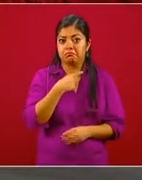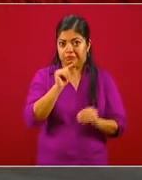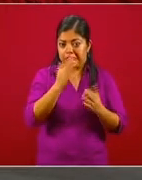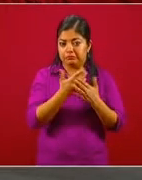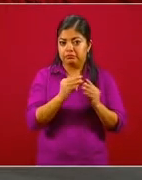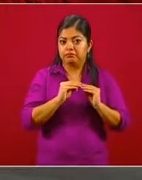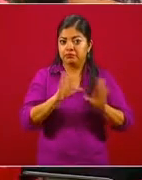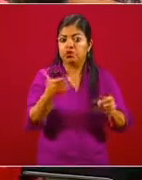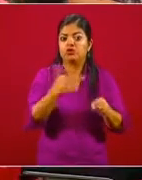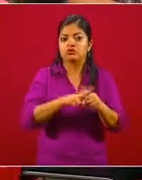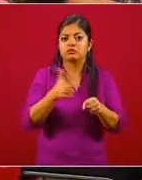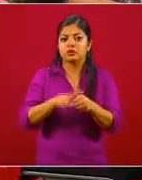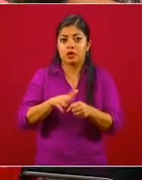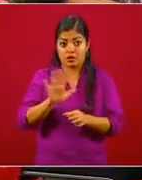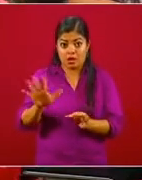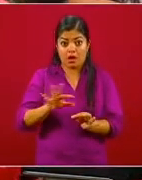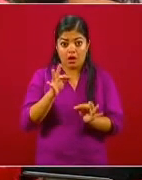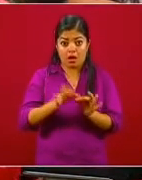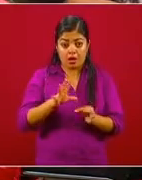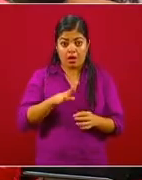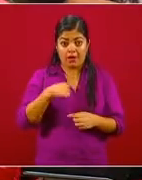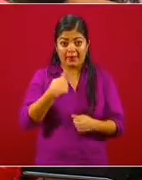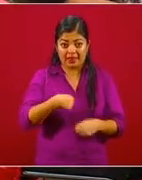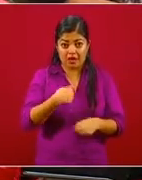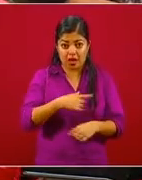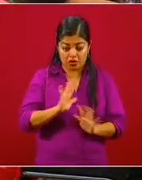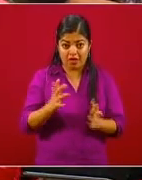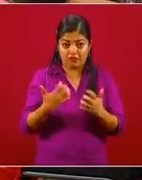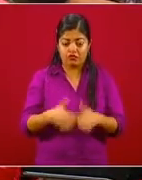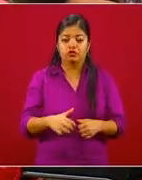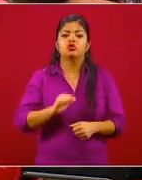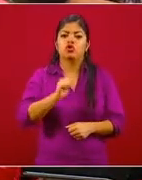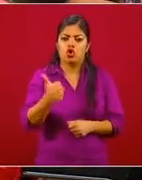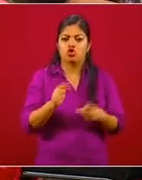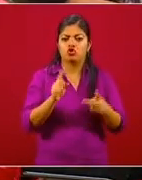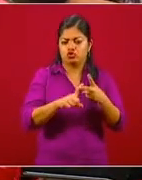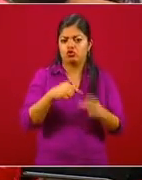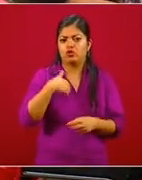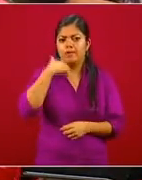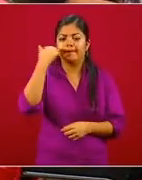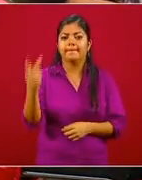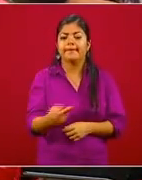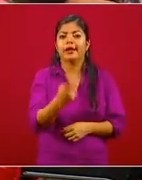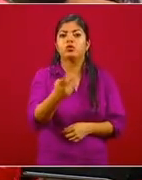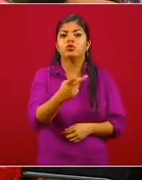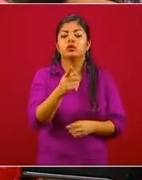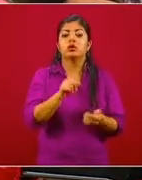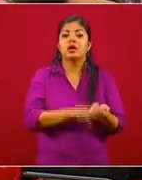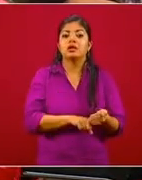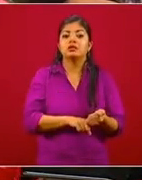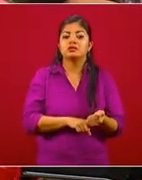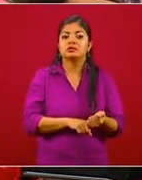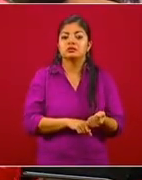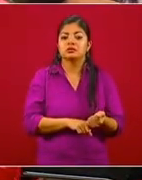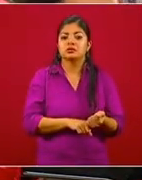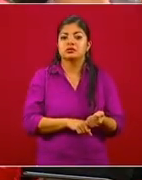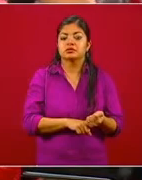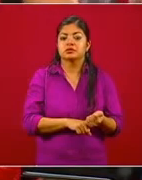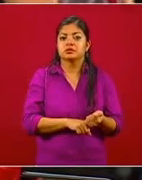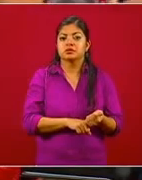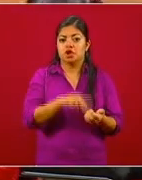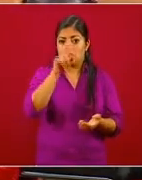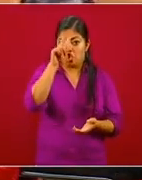You said before that you were gonna give a list of hospitals to which the ventilators have arrived and if they are operating